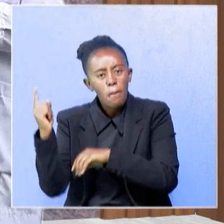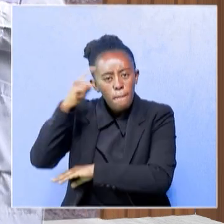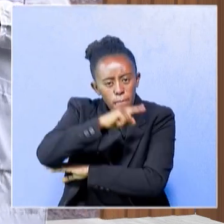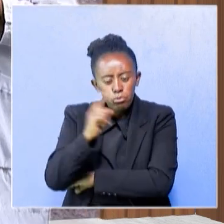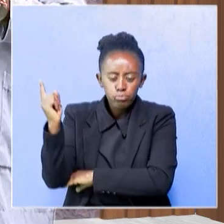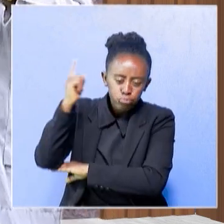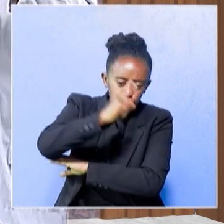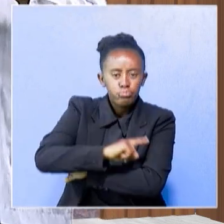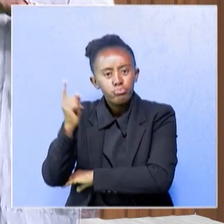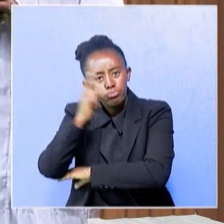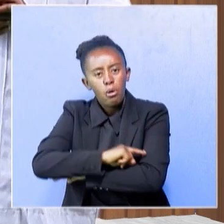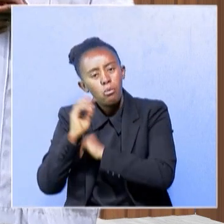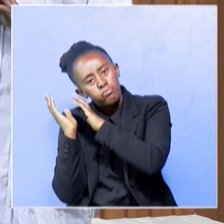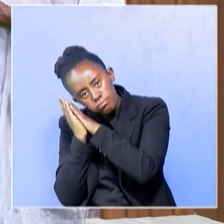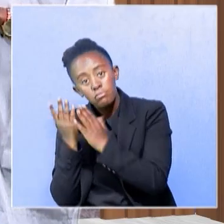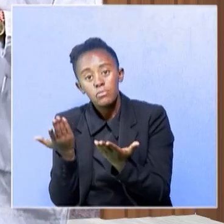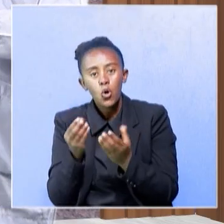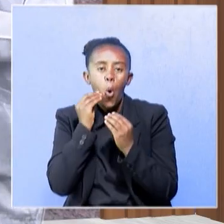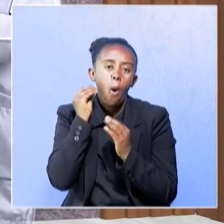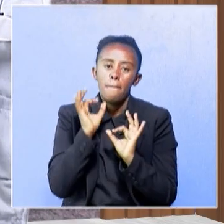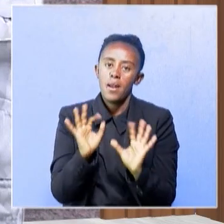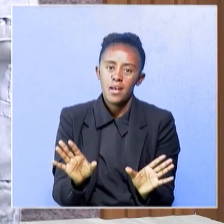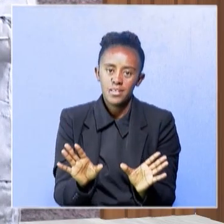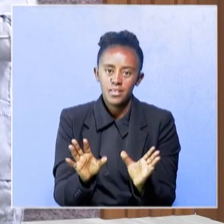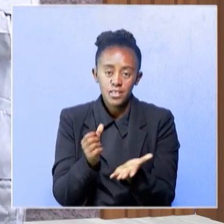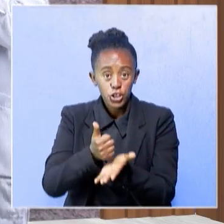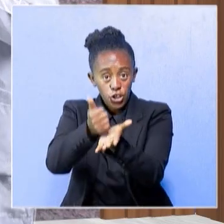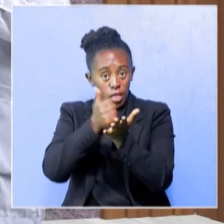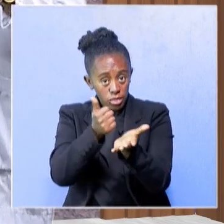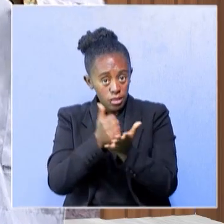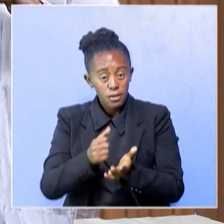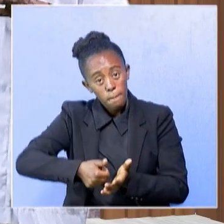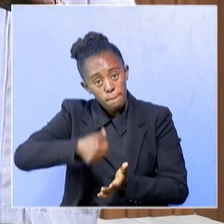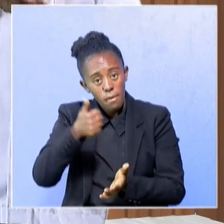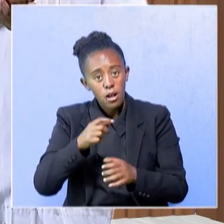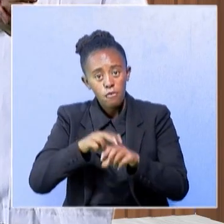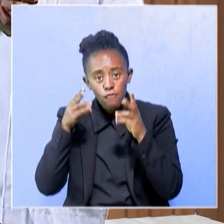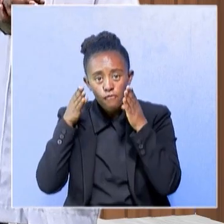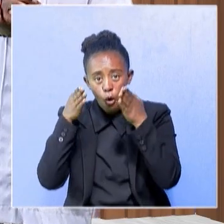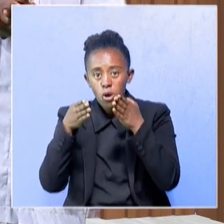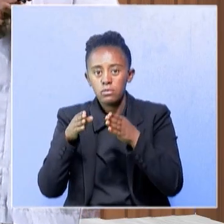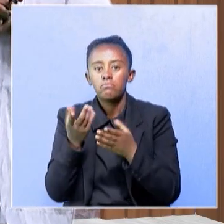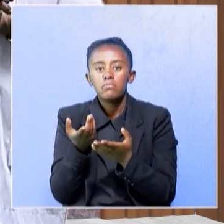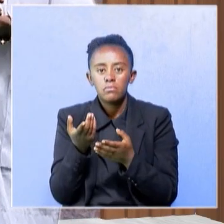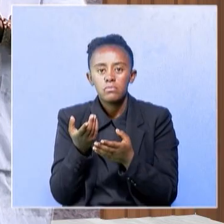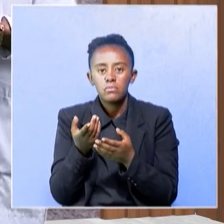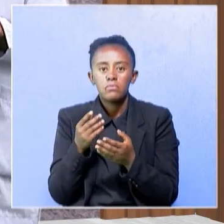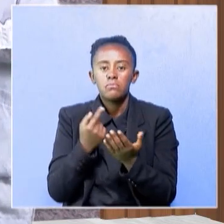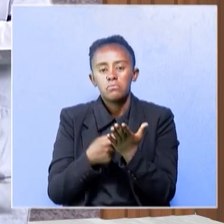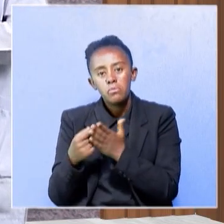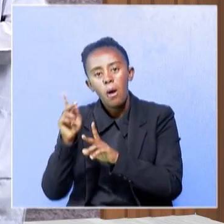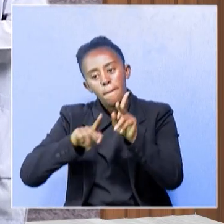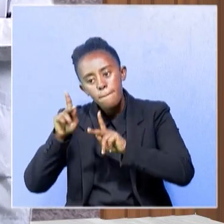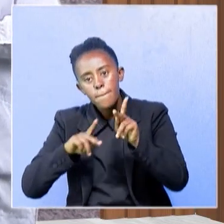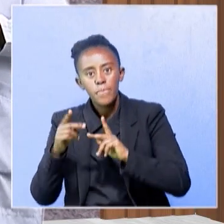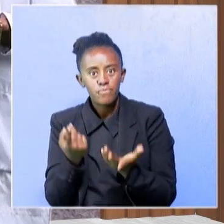on the street. These are homeless. Therefore, the charity is mainly focuses on to help such kind of people and